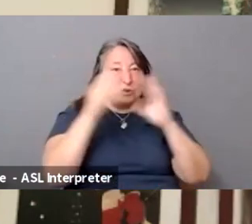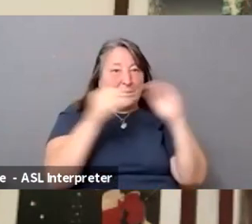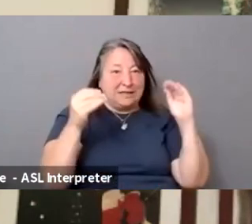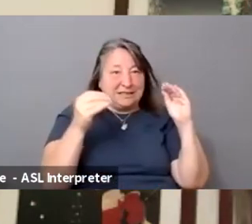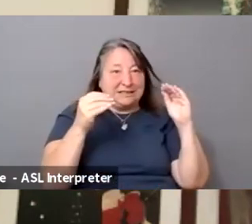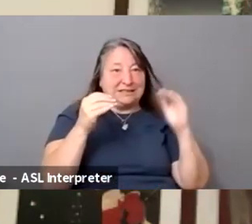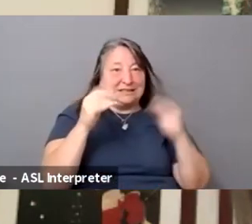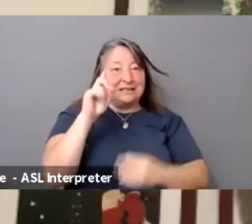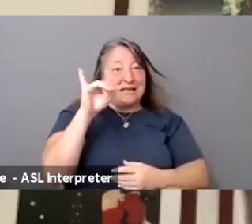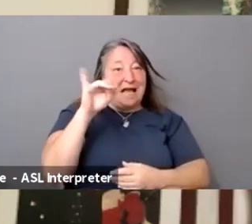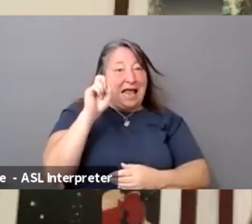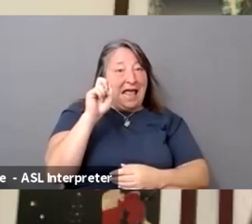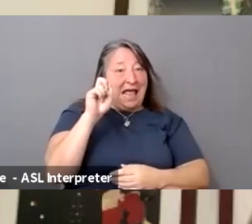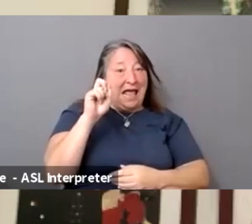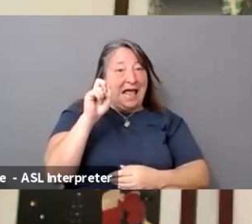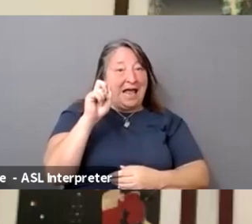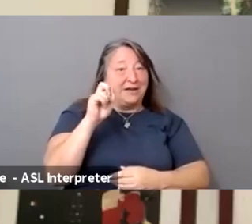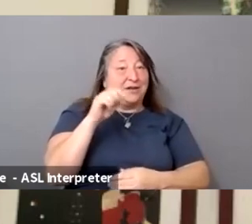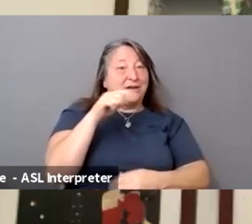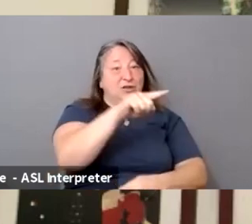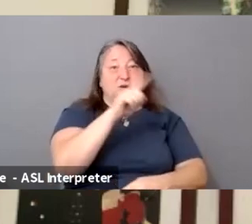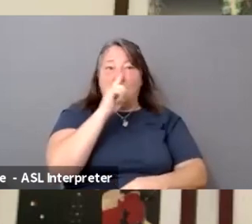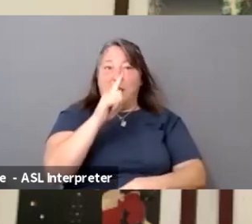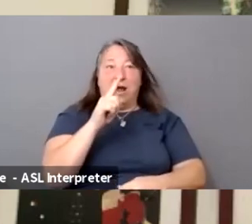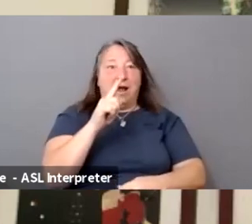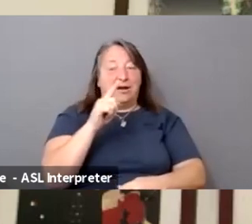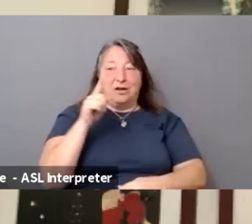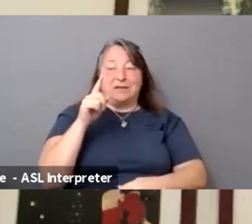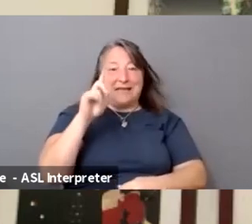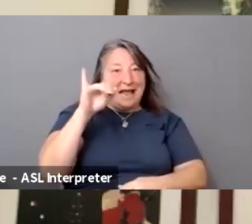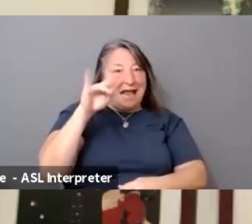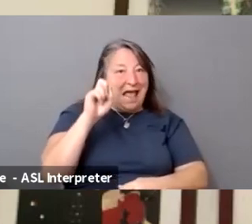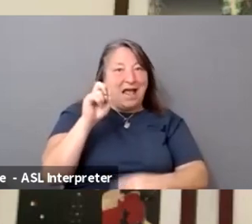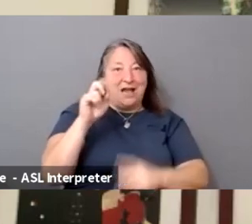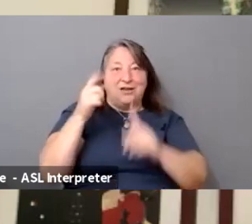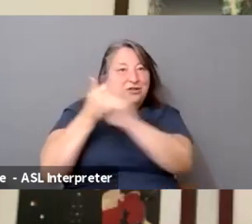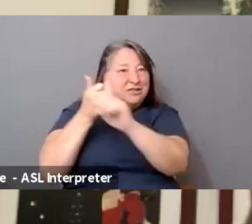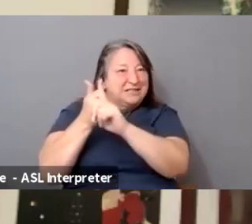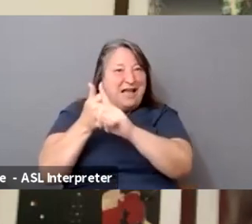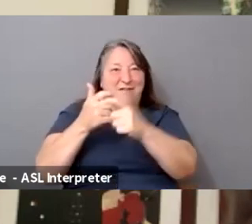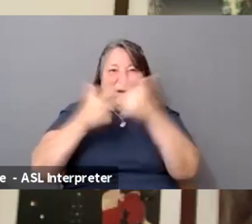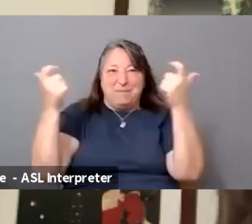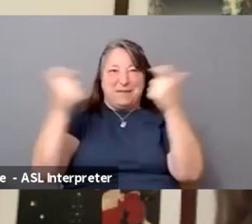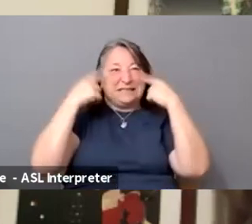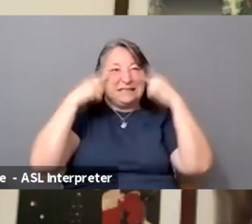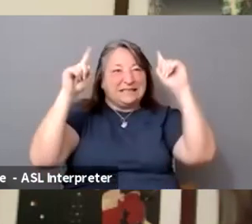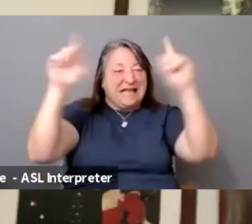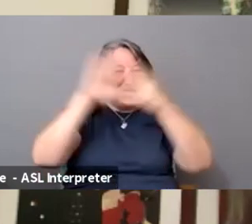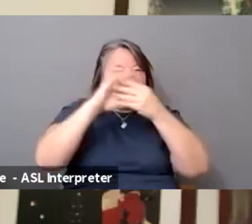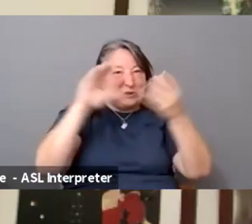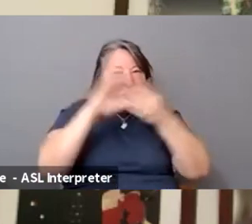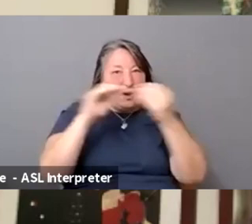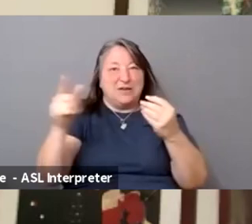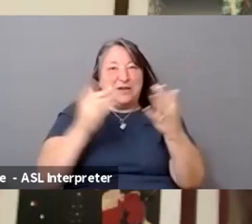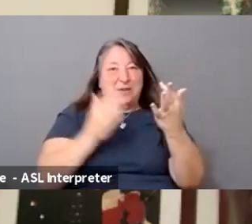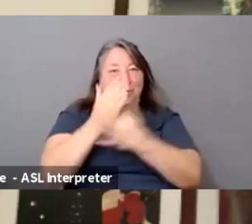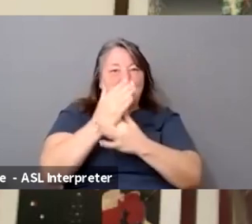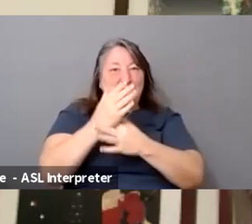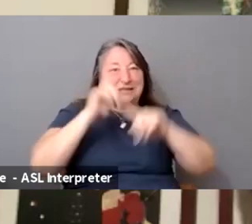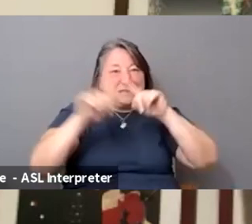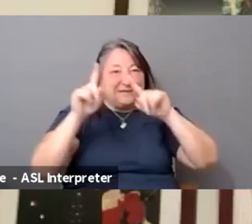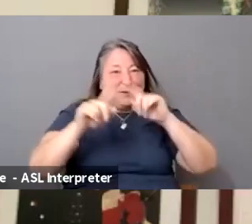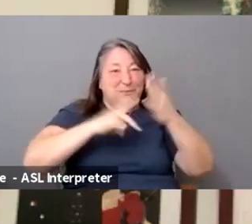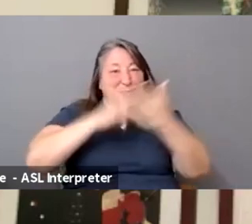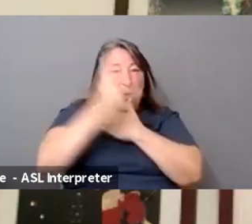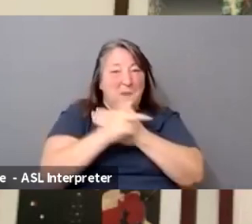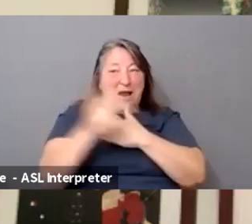you are a major, you know, success story, and you have come up through, you know, various programs. You